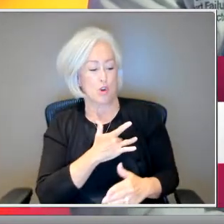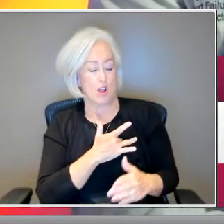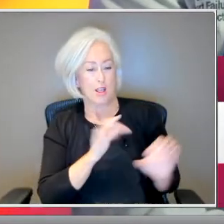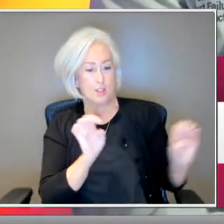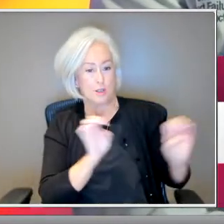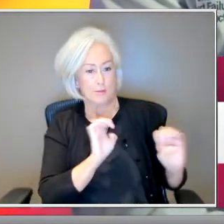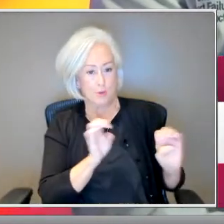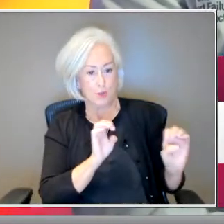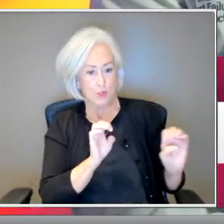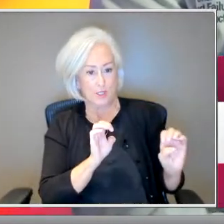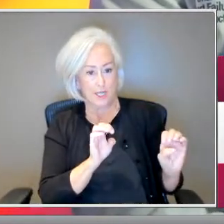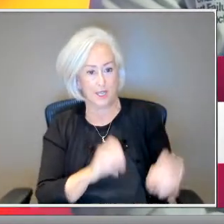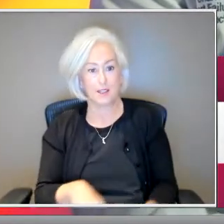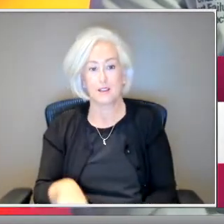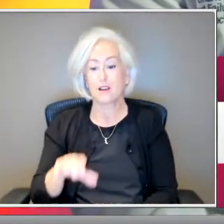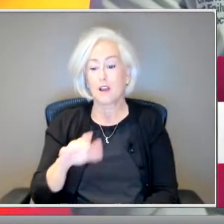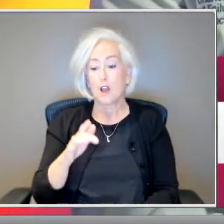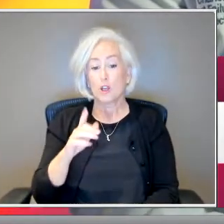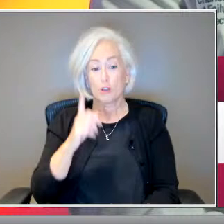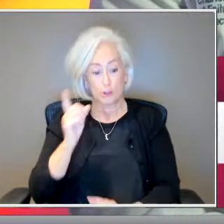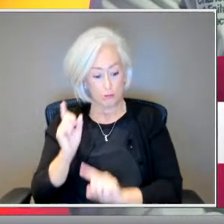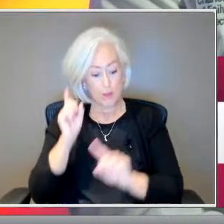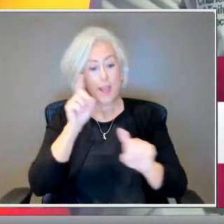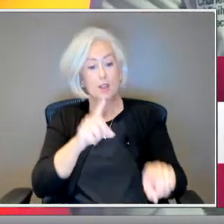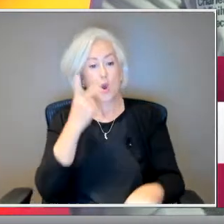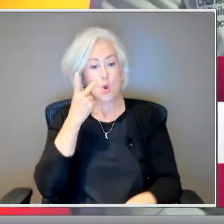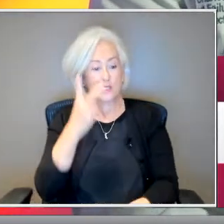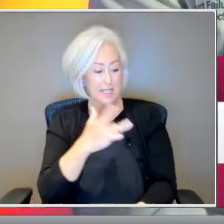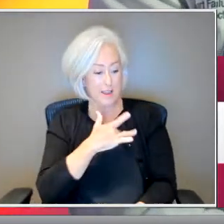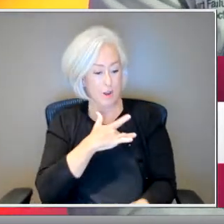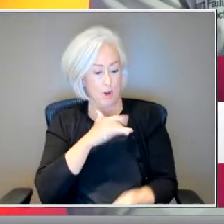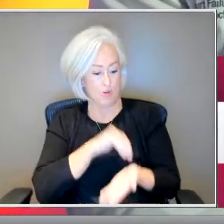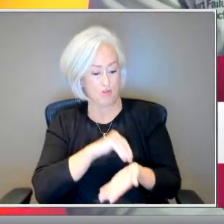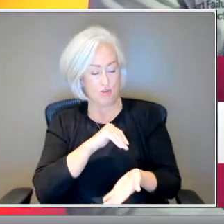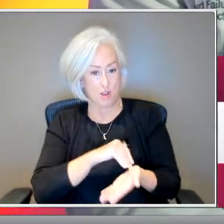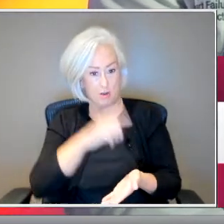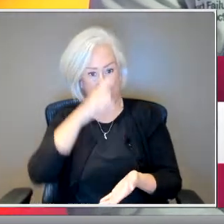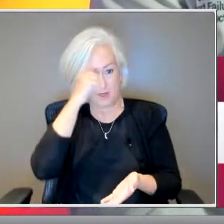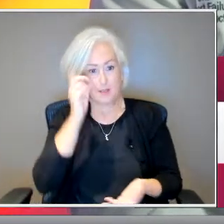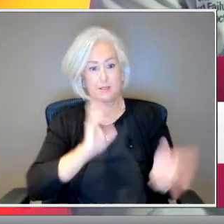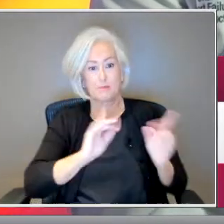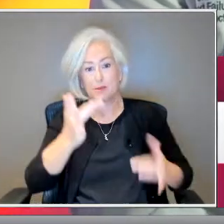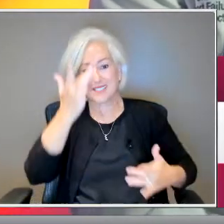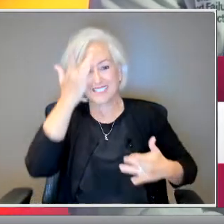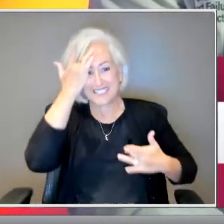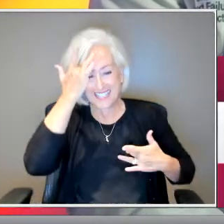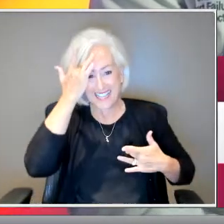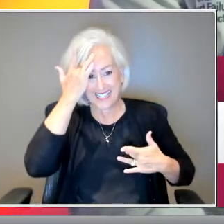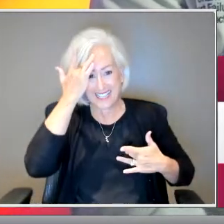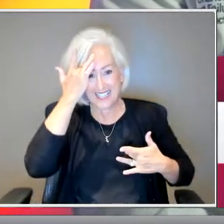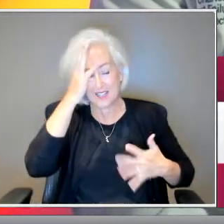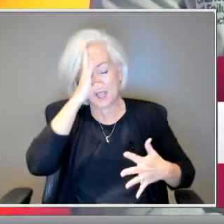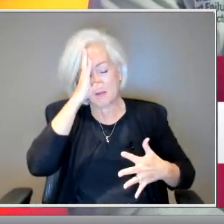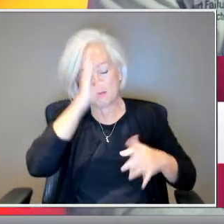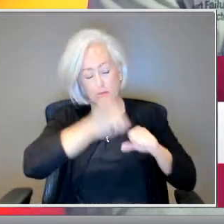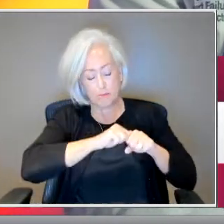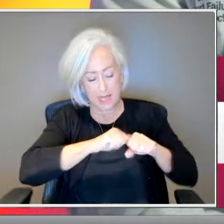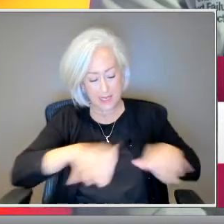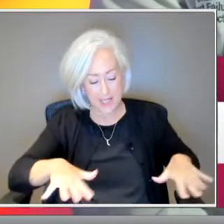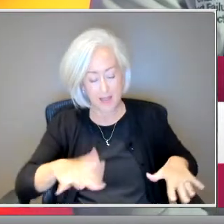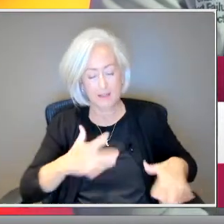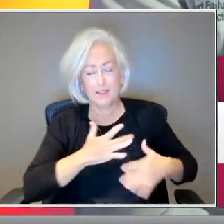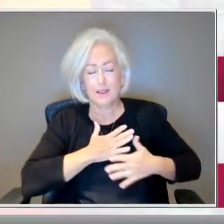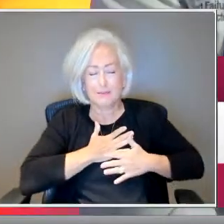can see a cardiology emergency because people are sick. They've blacked out, they've got chest pain,